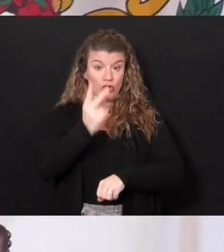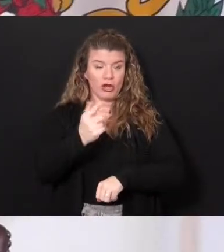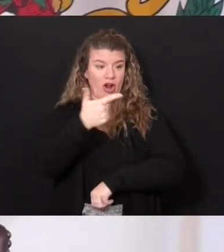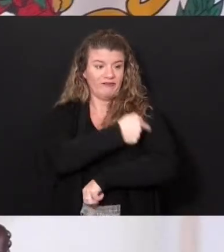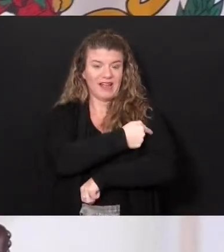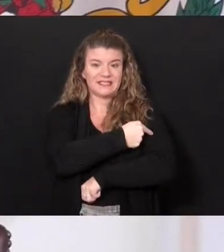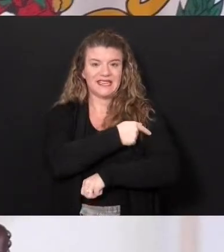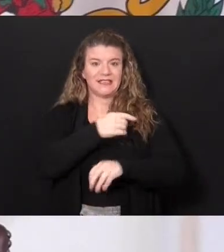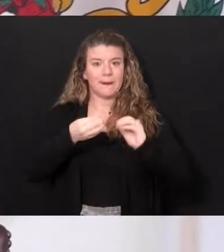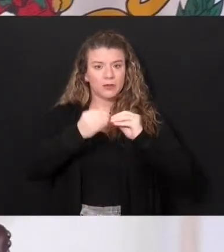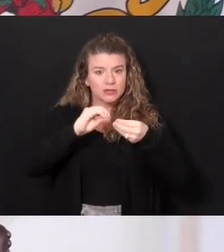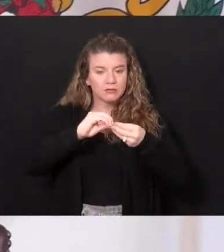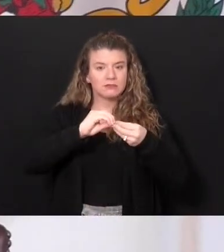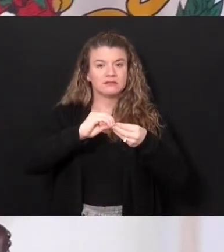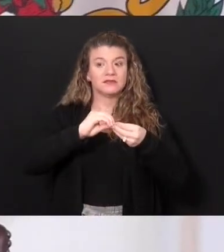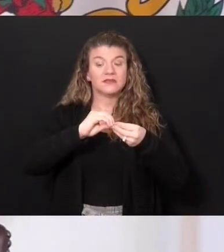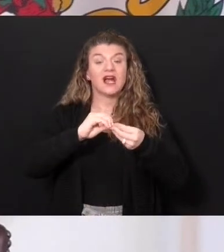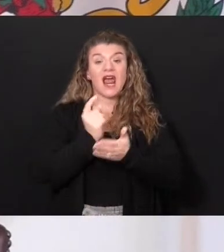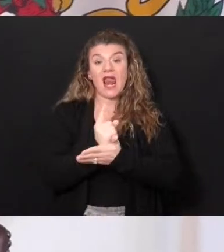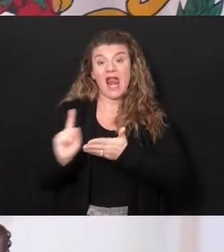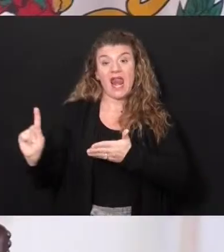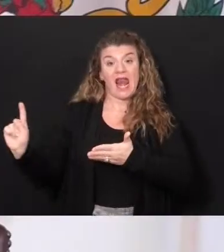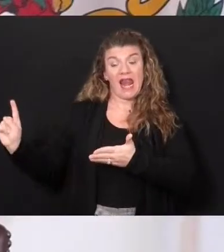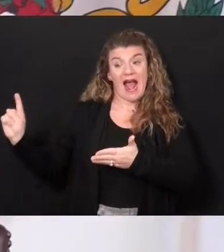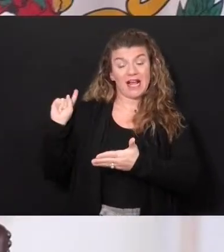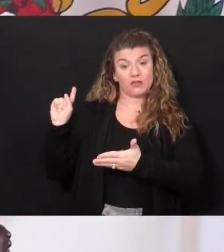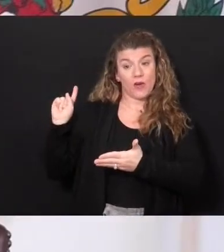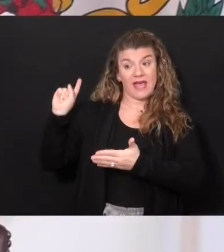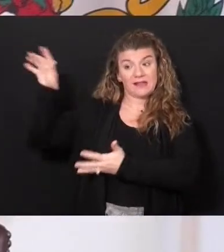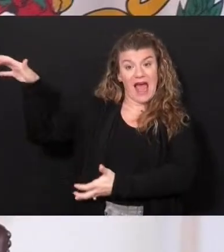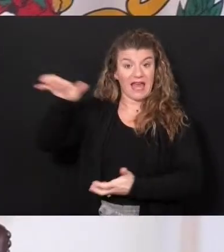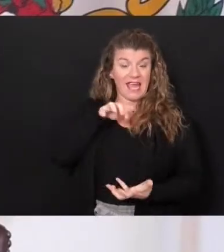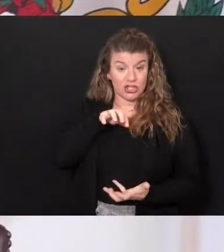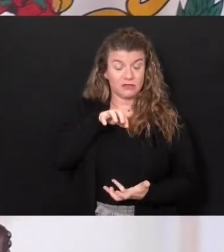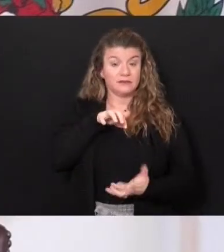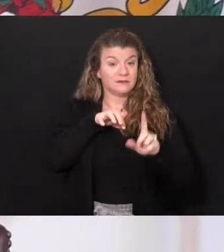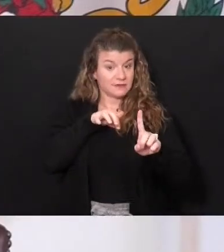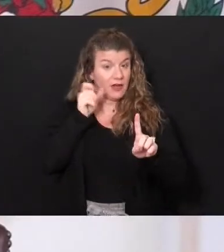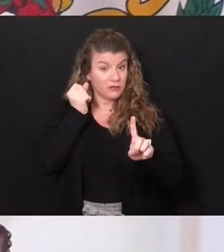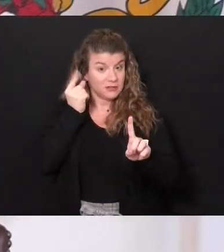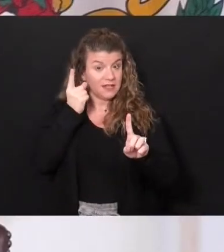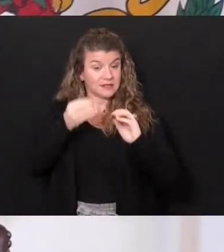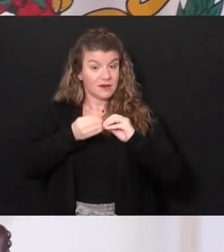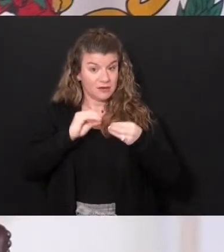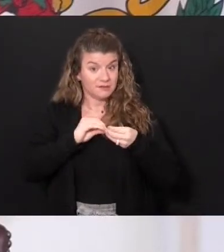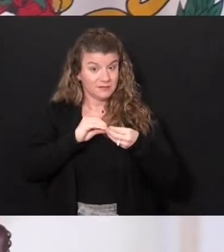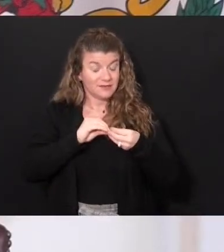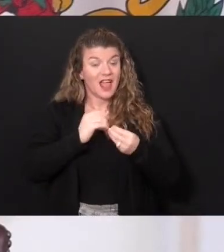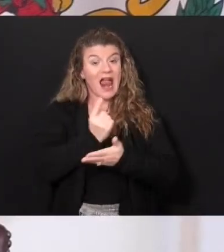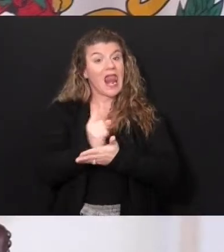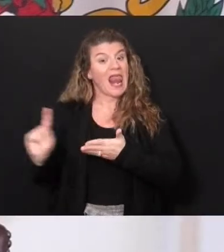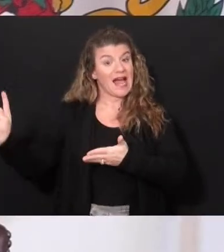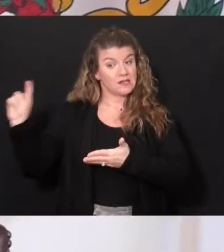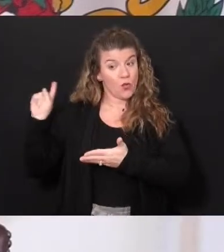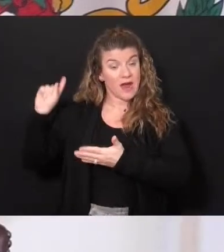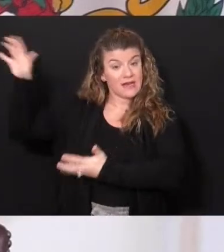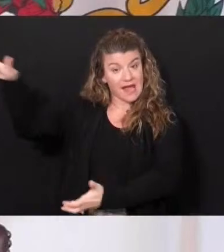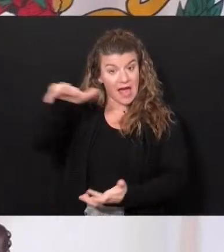administration rate. For last week's allocation, now just get this number. For last